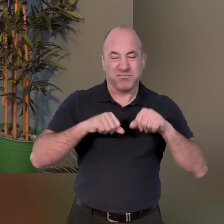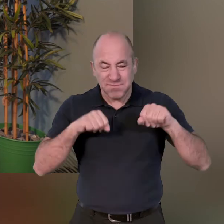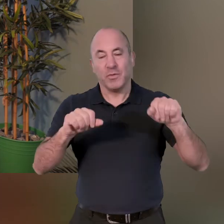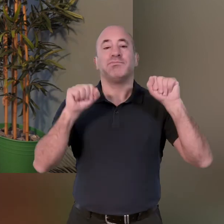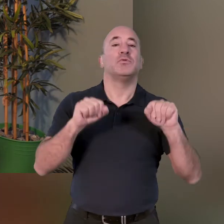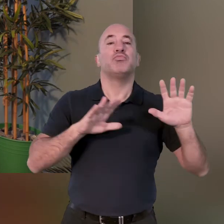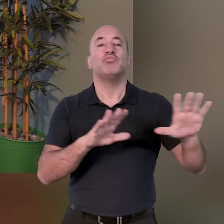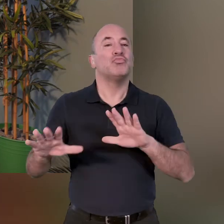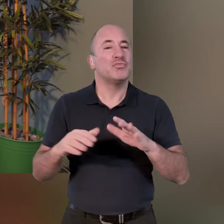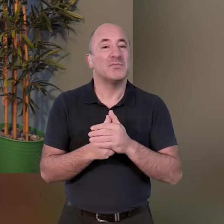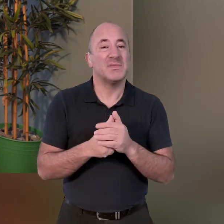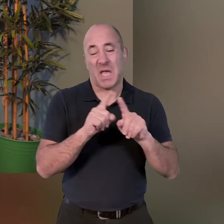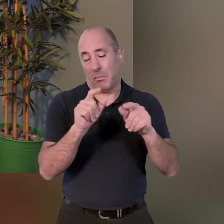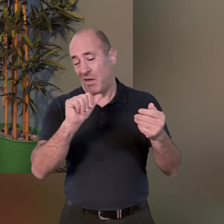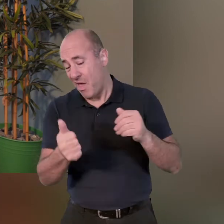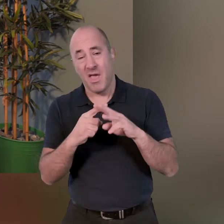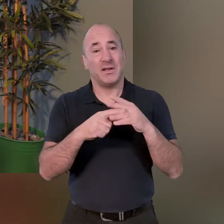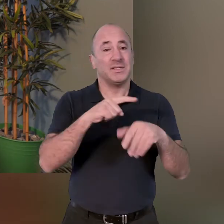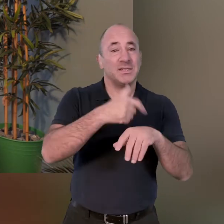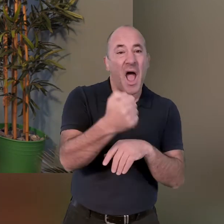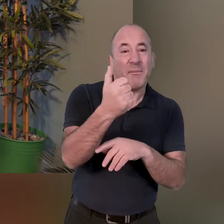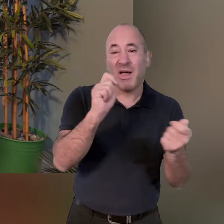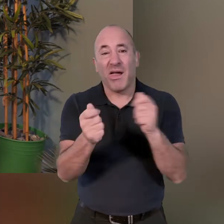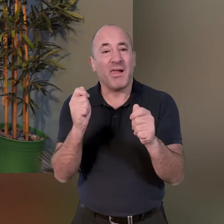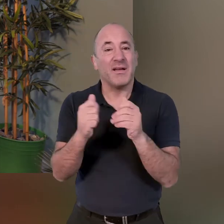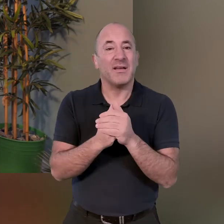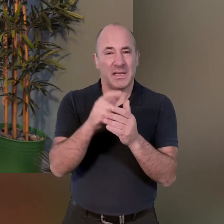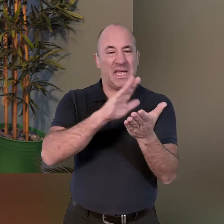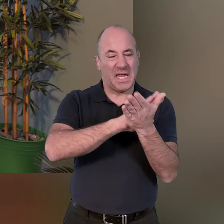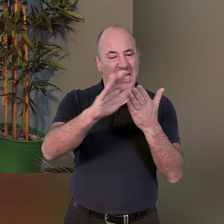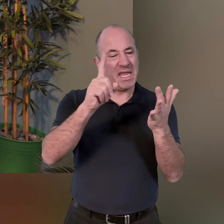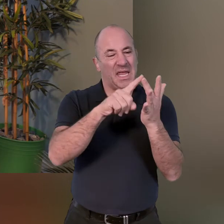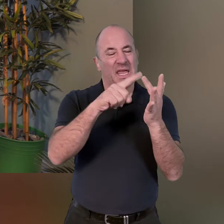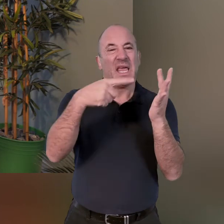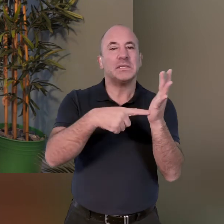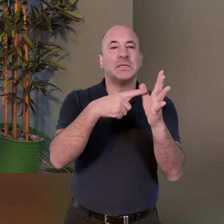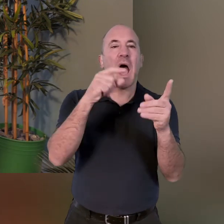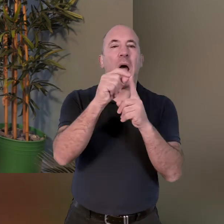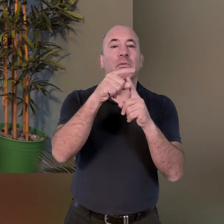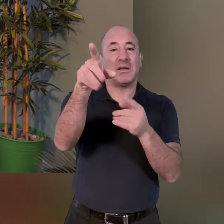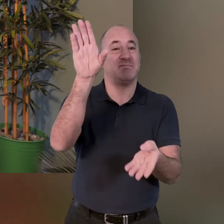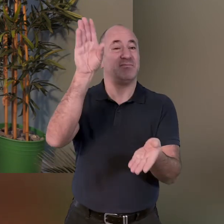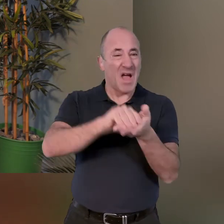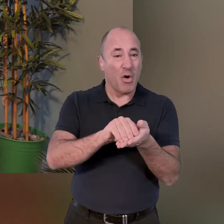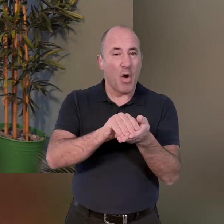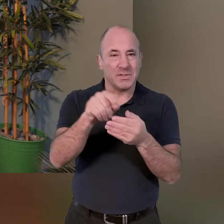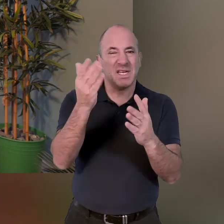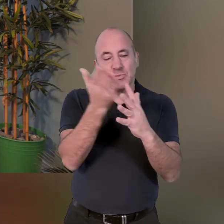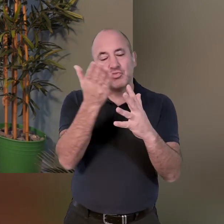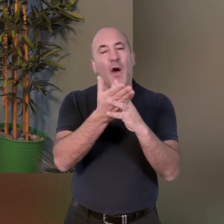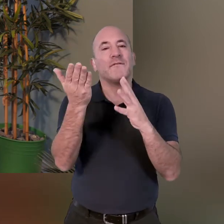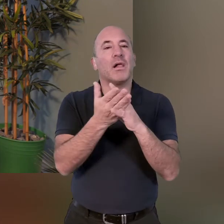last thing you could do was to change the timings, which is what you can do. If you download that HIIT app, the HIIT